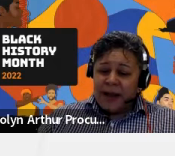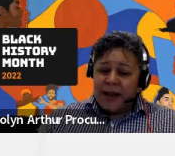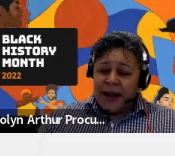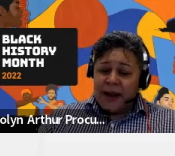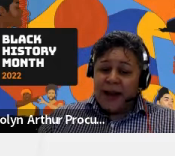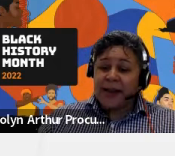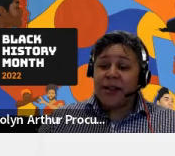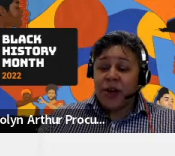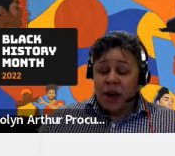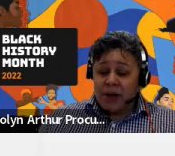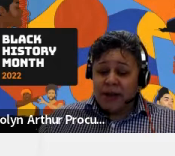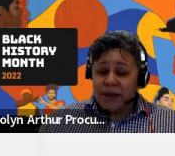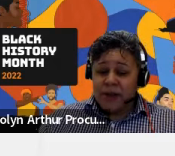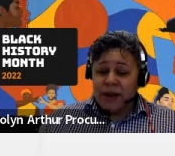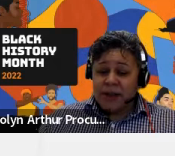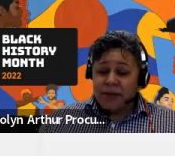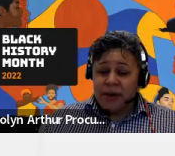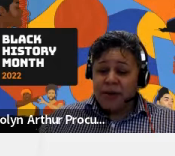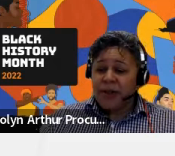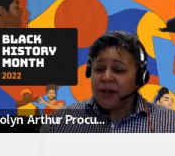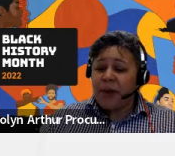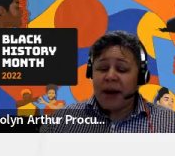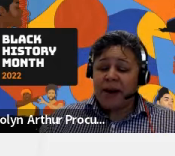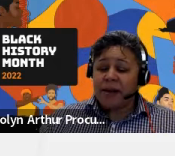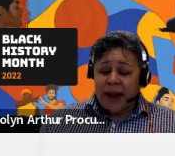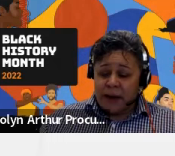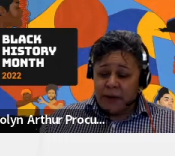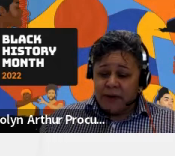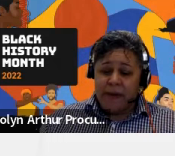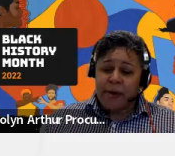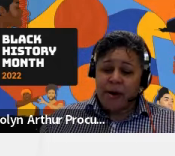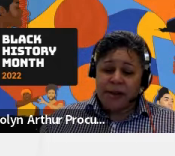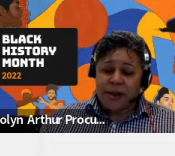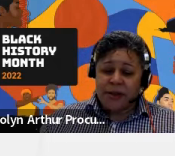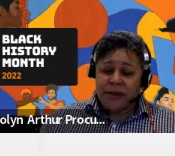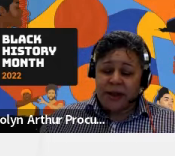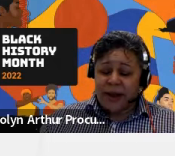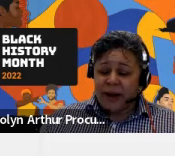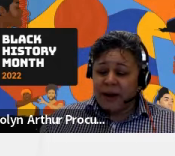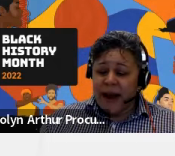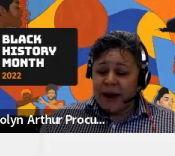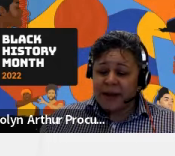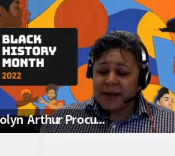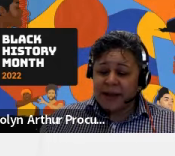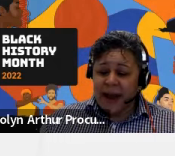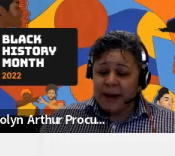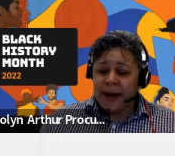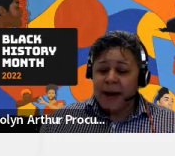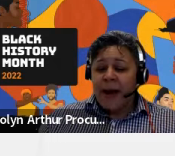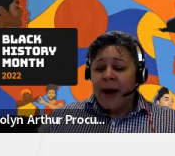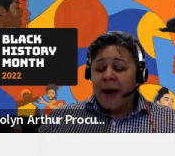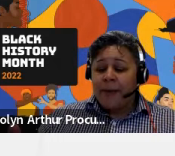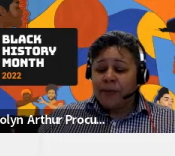is, again, it's the non-centralized approach. It's buyers anywhere from across the country that are accessing